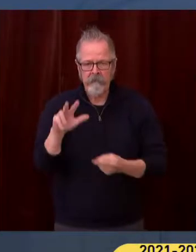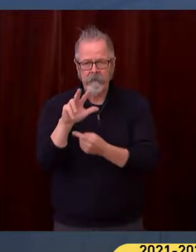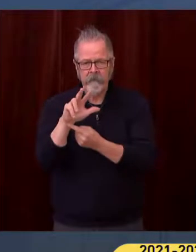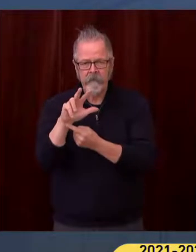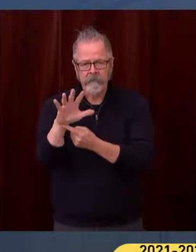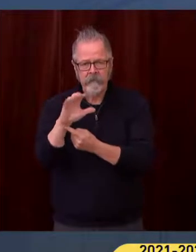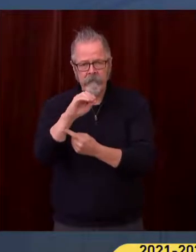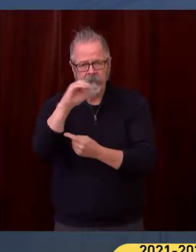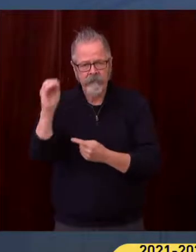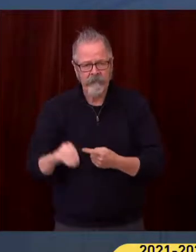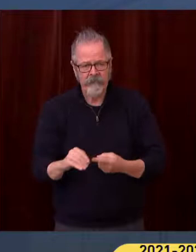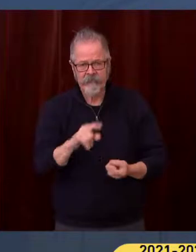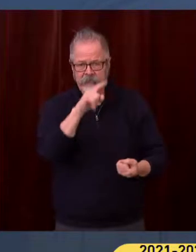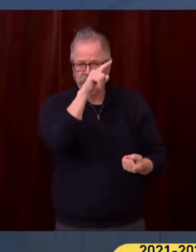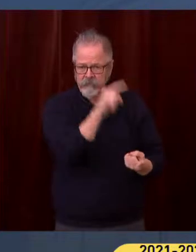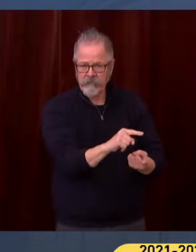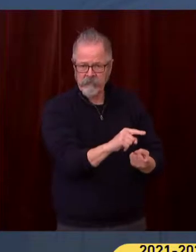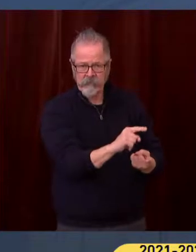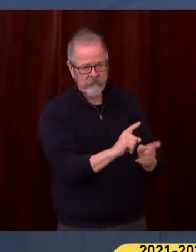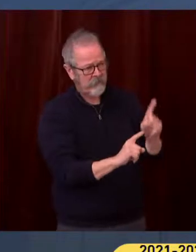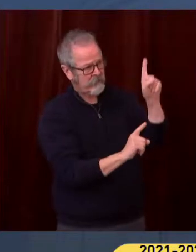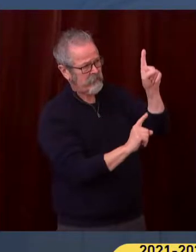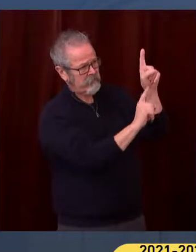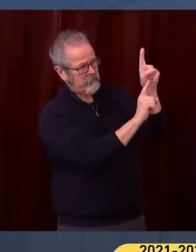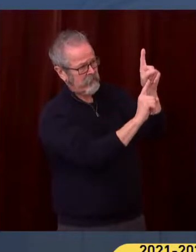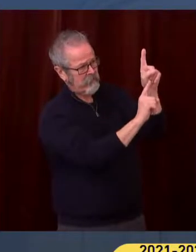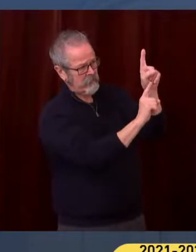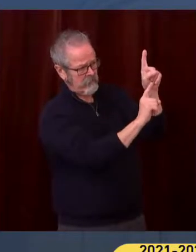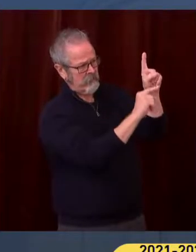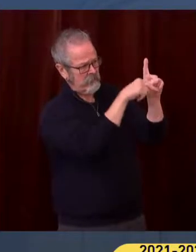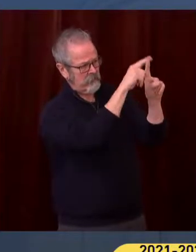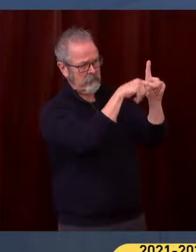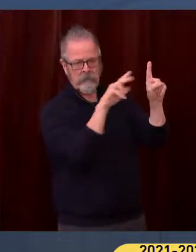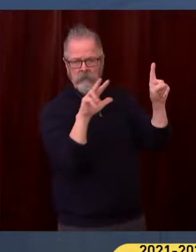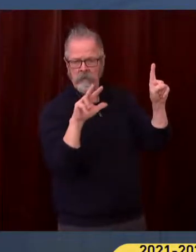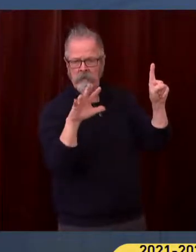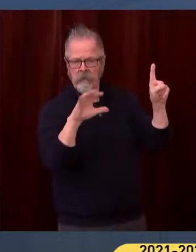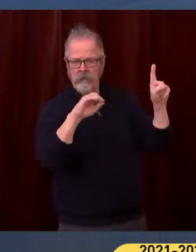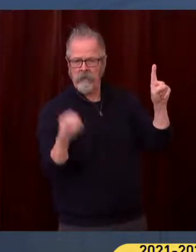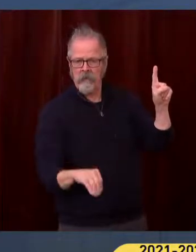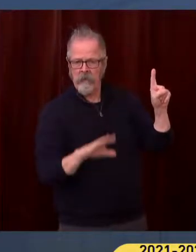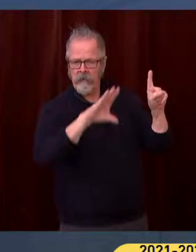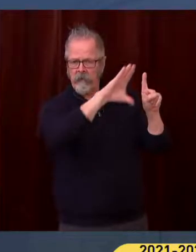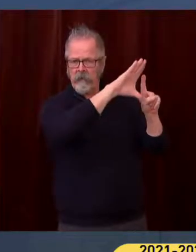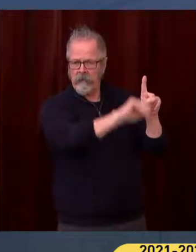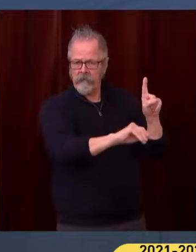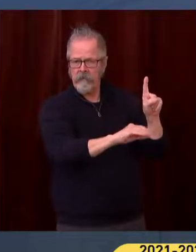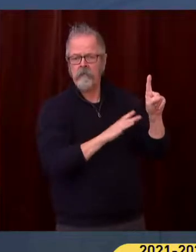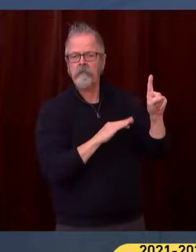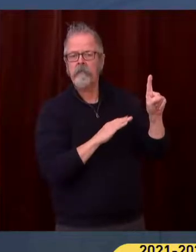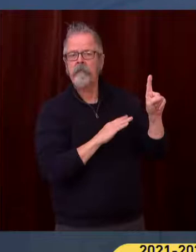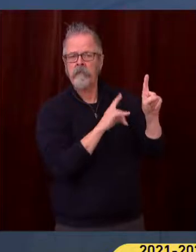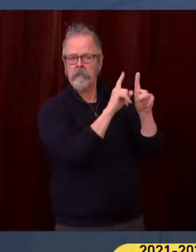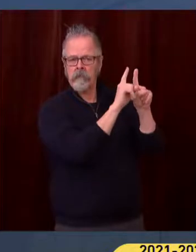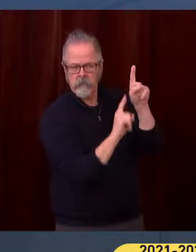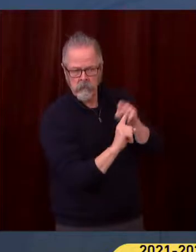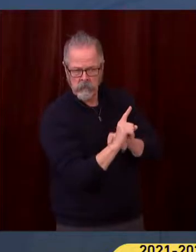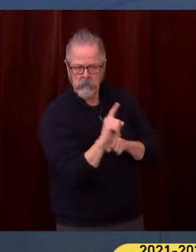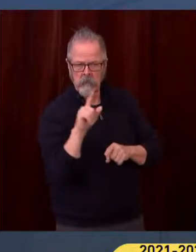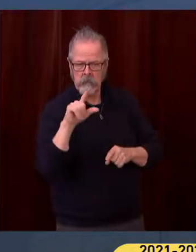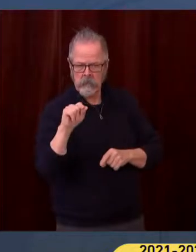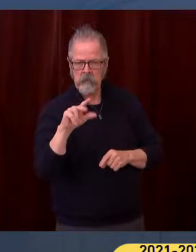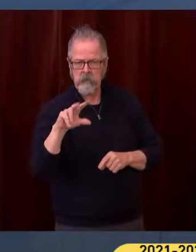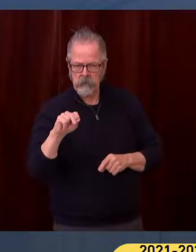investments in the most beautiful state in the country with the most promising economy in the country, with the most scientifically